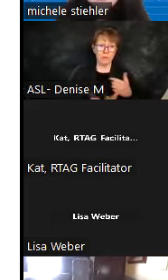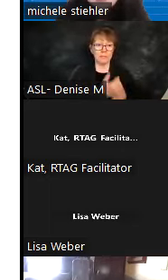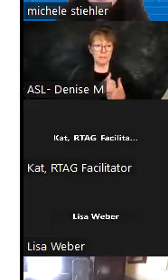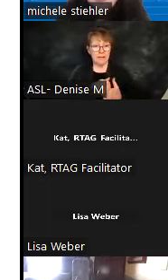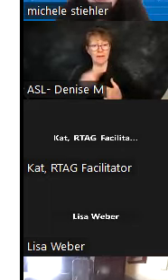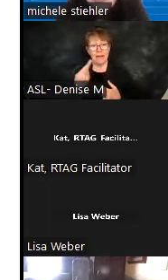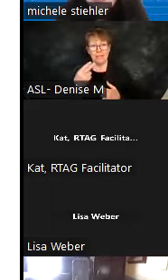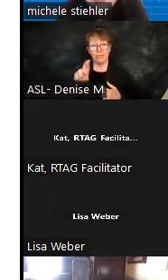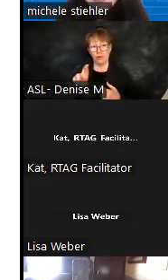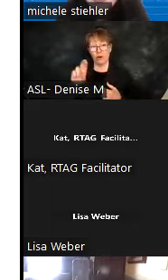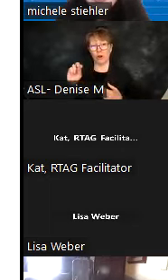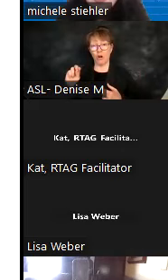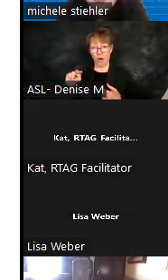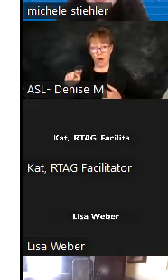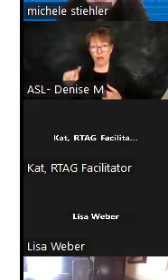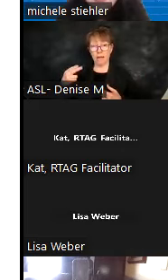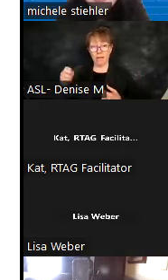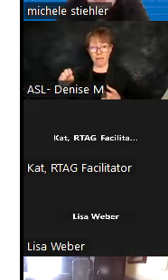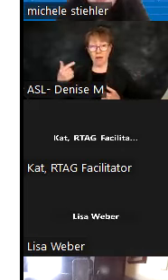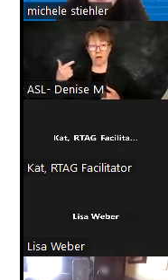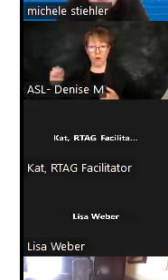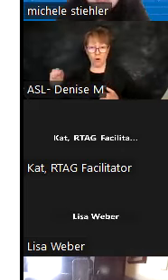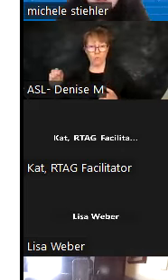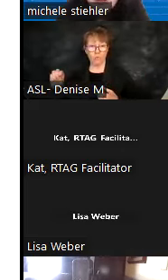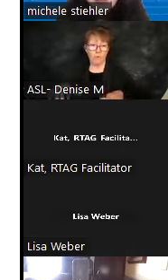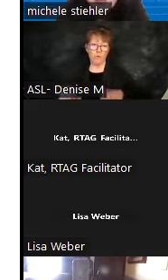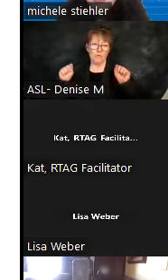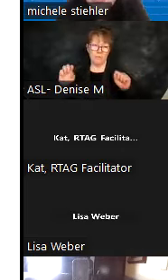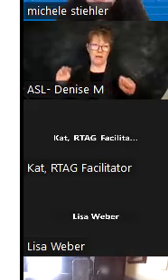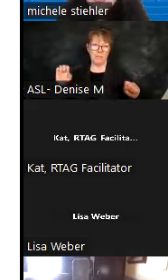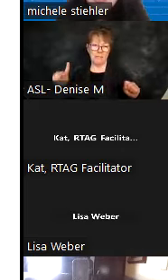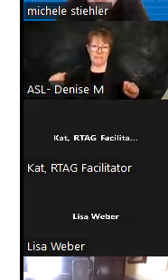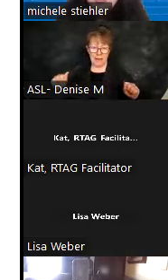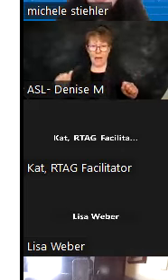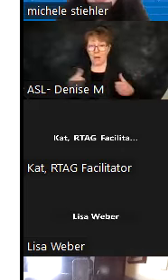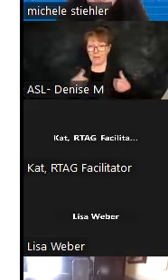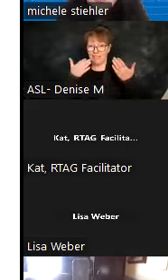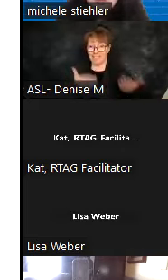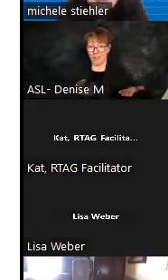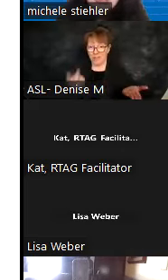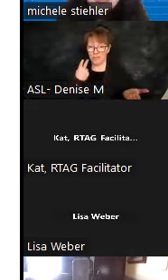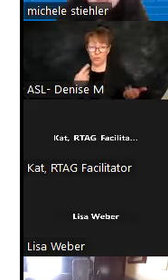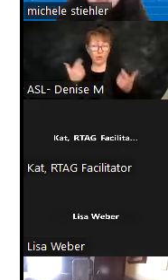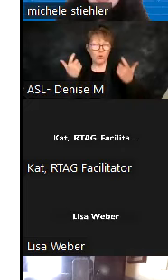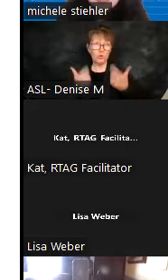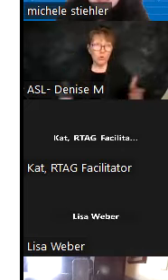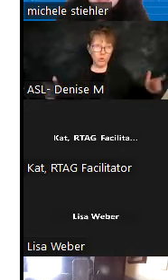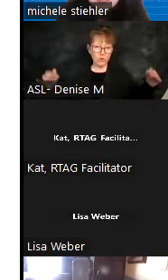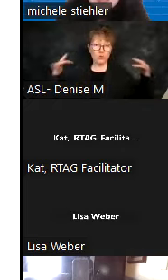I was at 2 of the 4 events, and we saw a huge turnout, and we were really